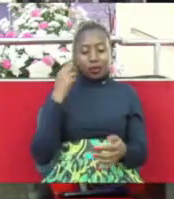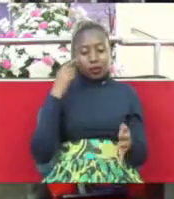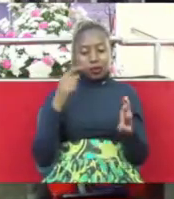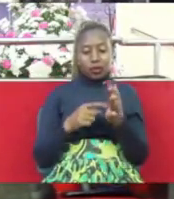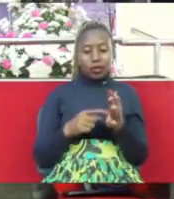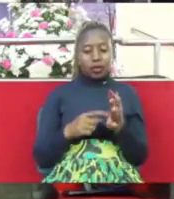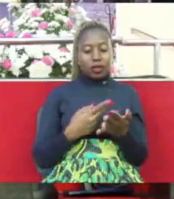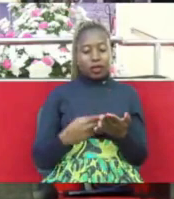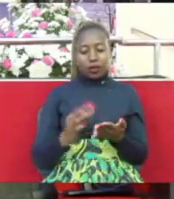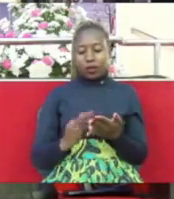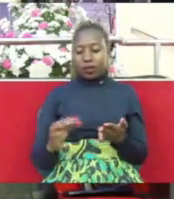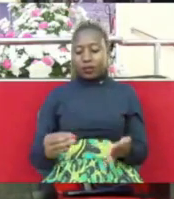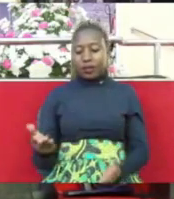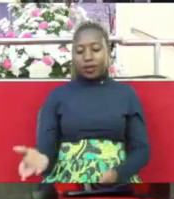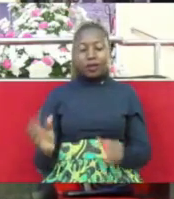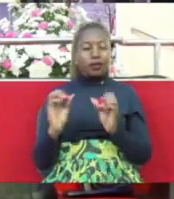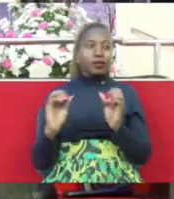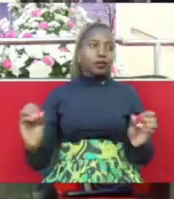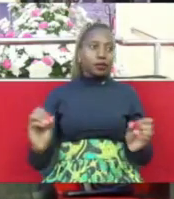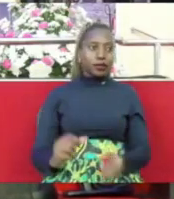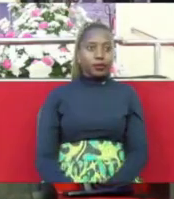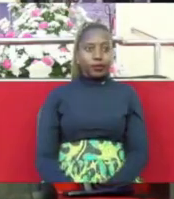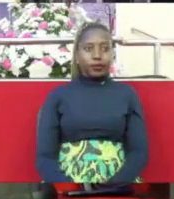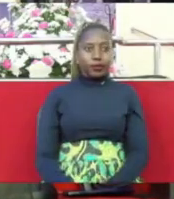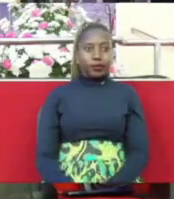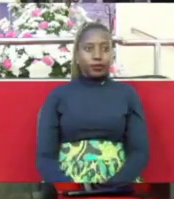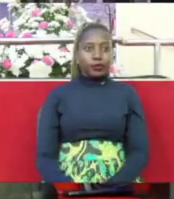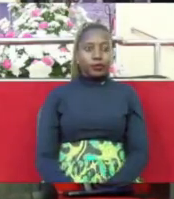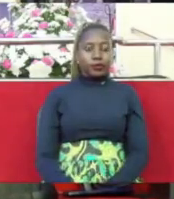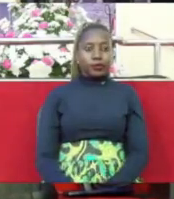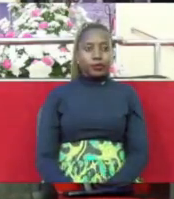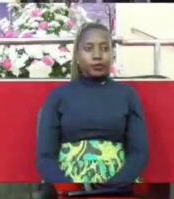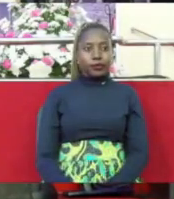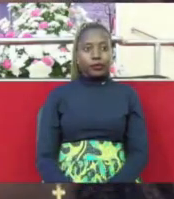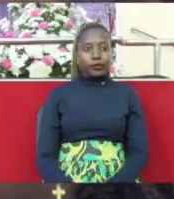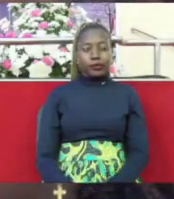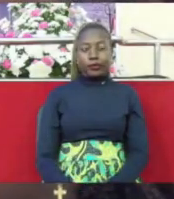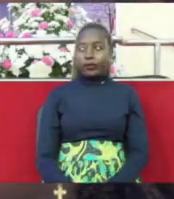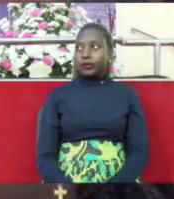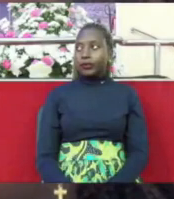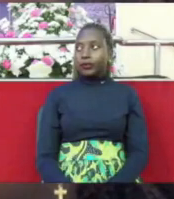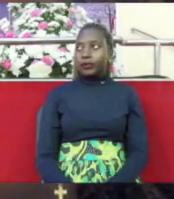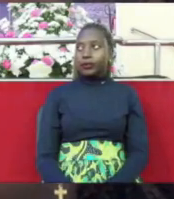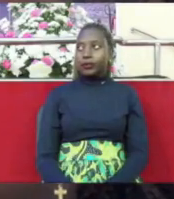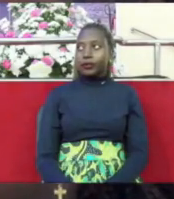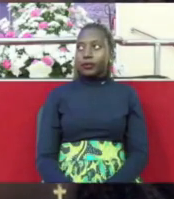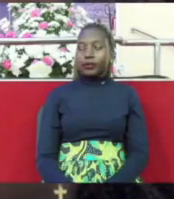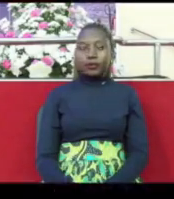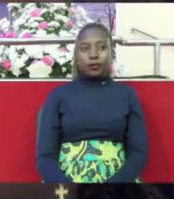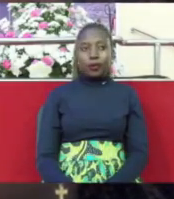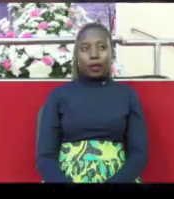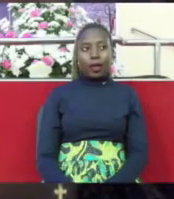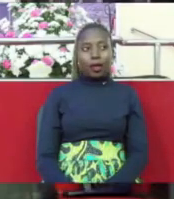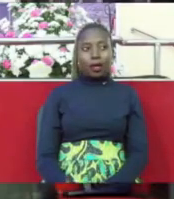anasema Roho Mtakatifu alijiondoa na akatoka nje siku nyingi sana, ila hatujatabua kwamba yeye kushaondoka. As we get